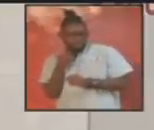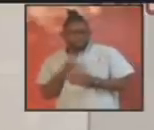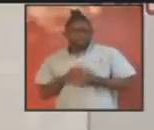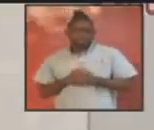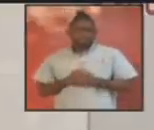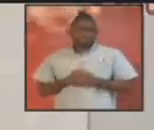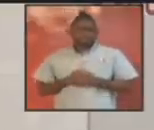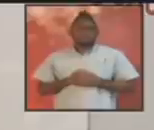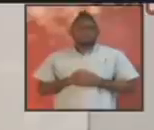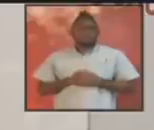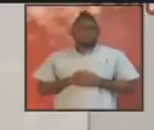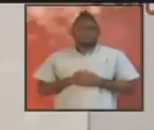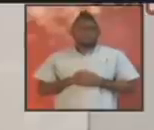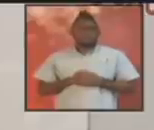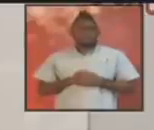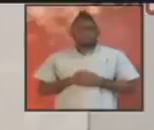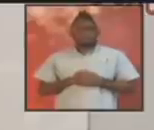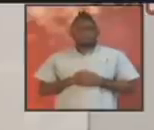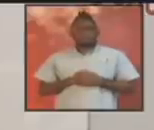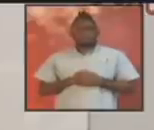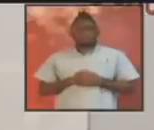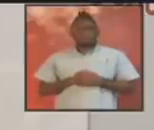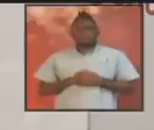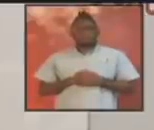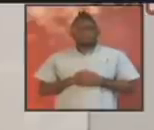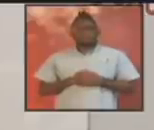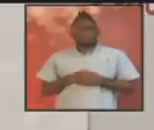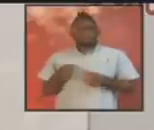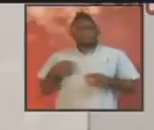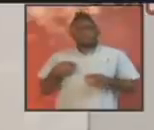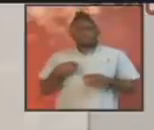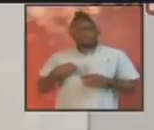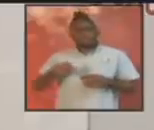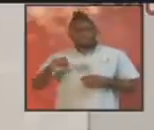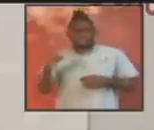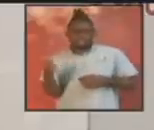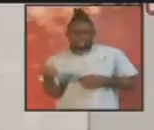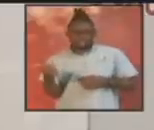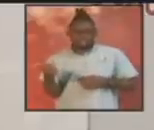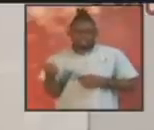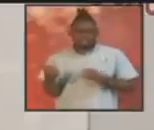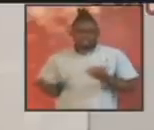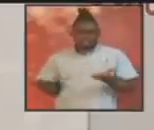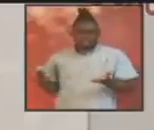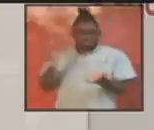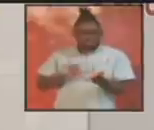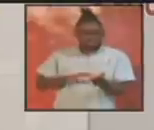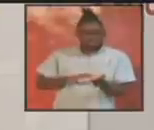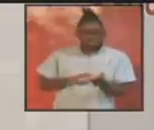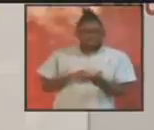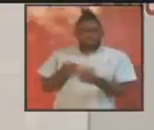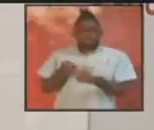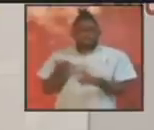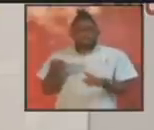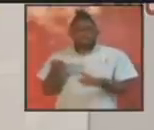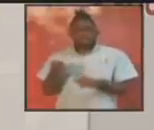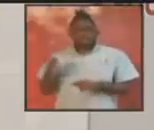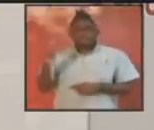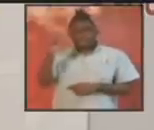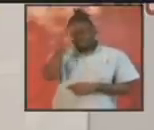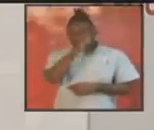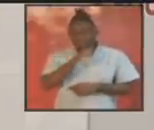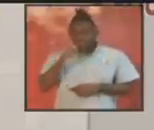addition, we have another significant confirmed supply via the African Union of